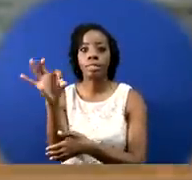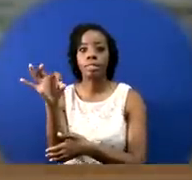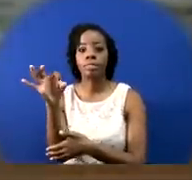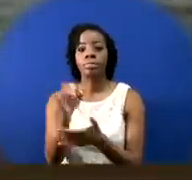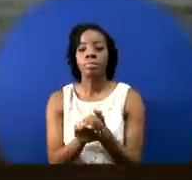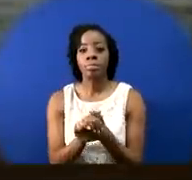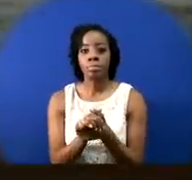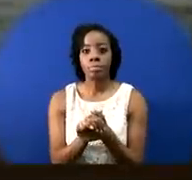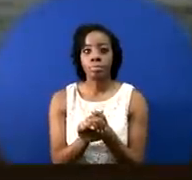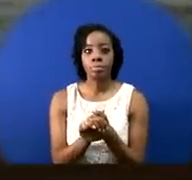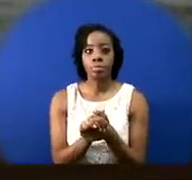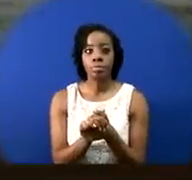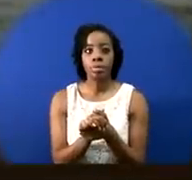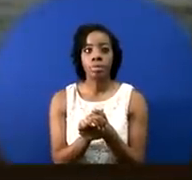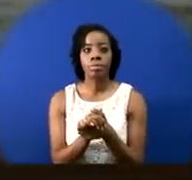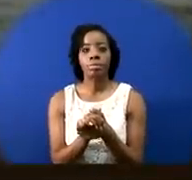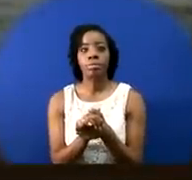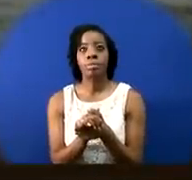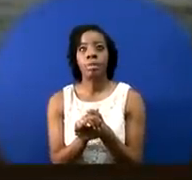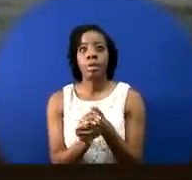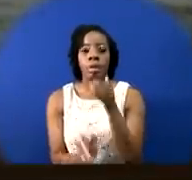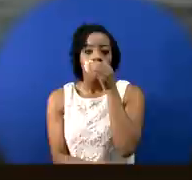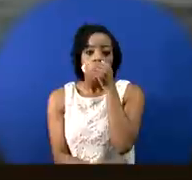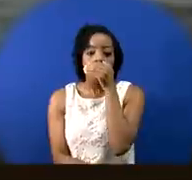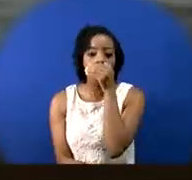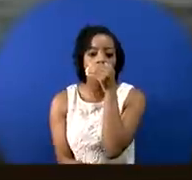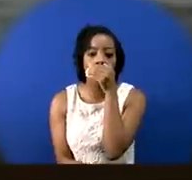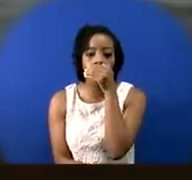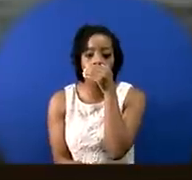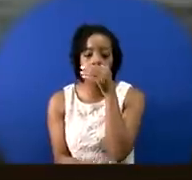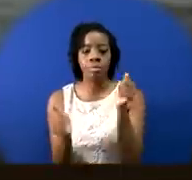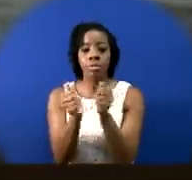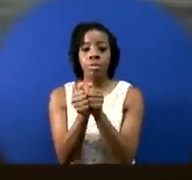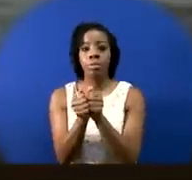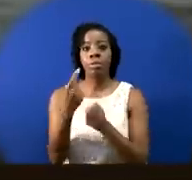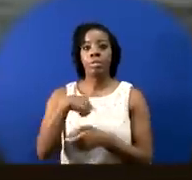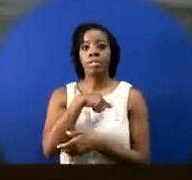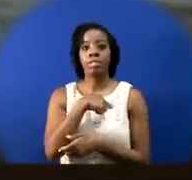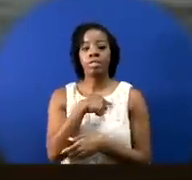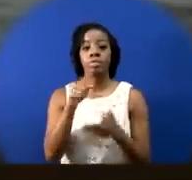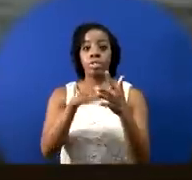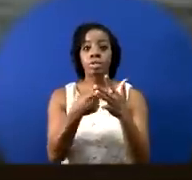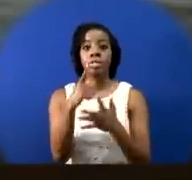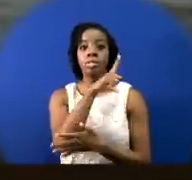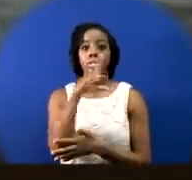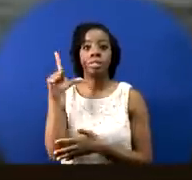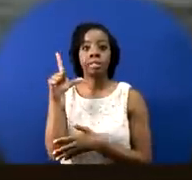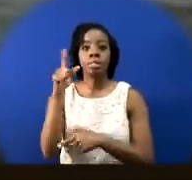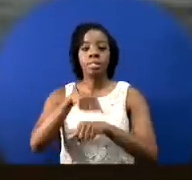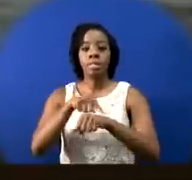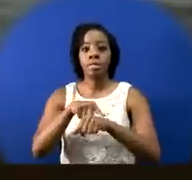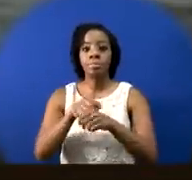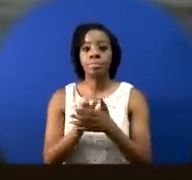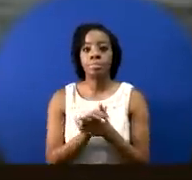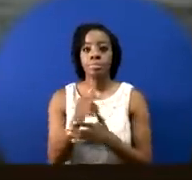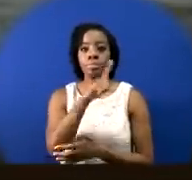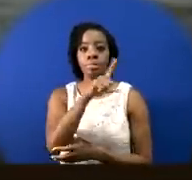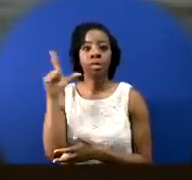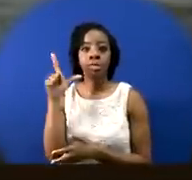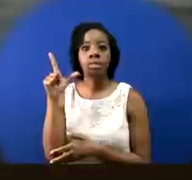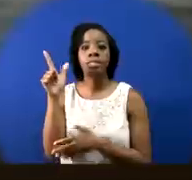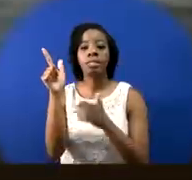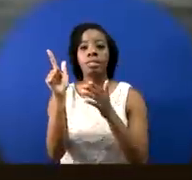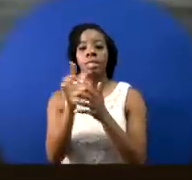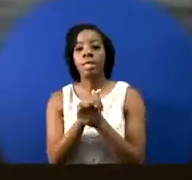Gospel is recorded by the writer Luke at chapter 19. If you've been with us since we opened up the Lenten season, you know that our Lenten lessons have come from the Gospel of